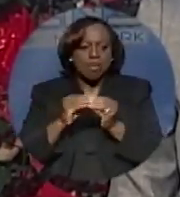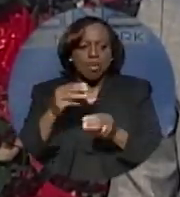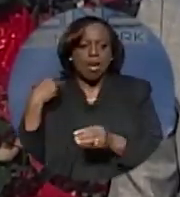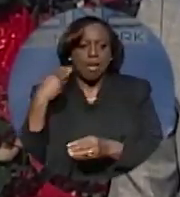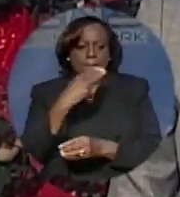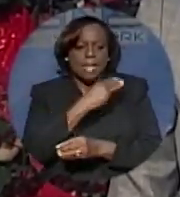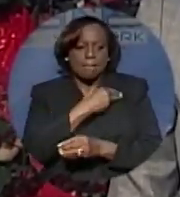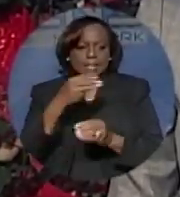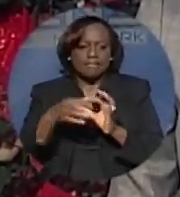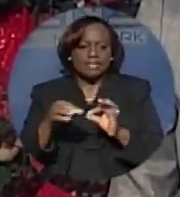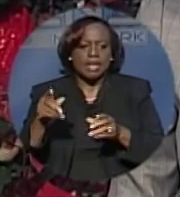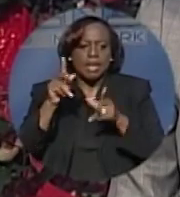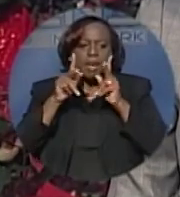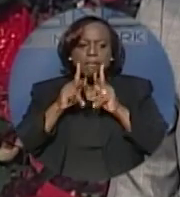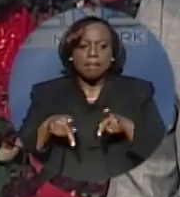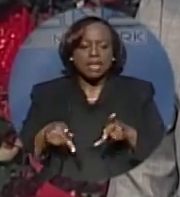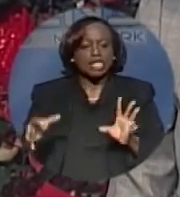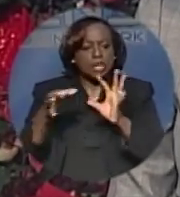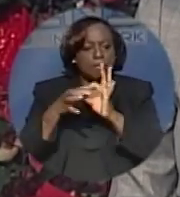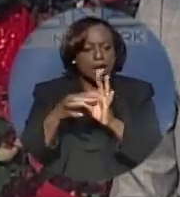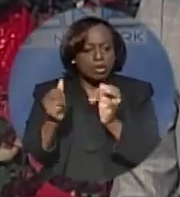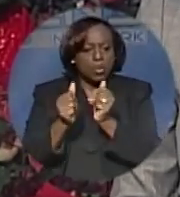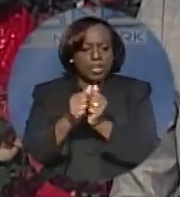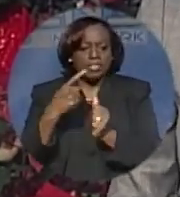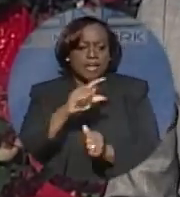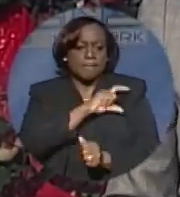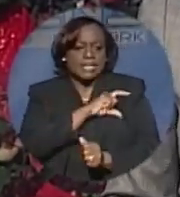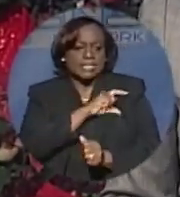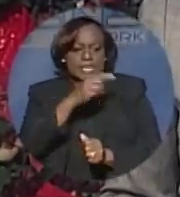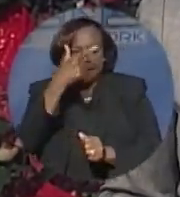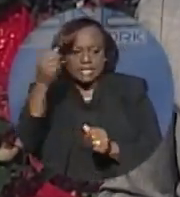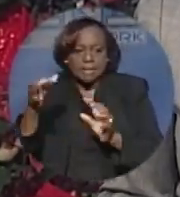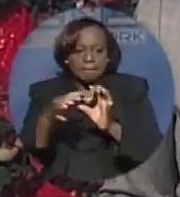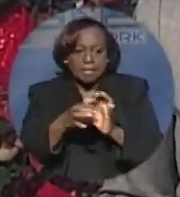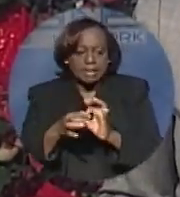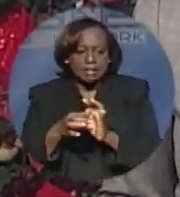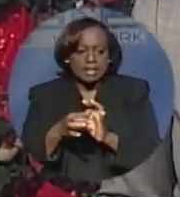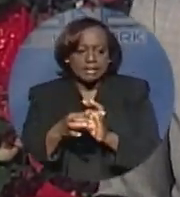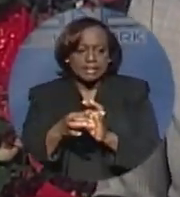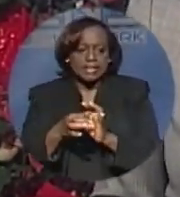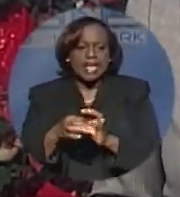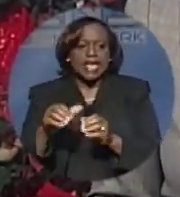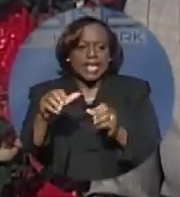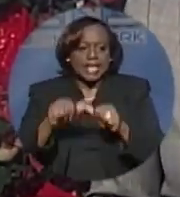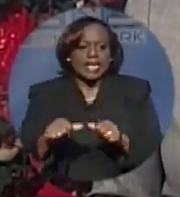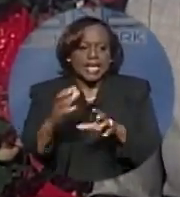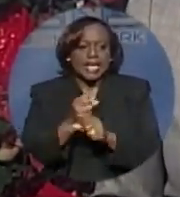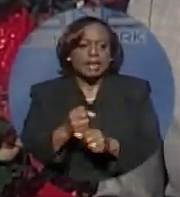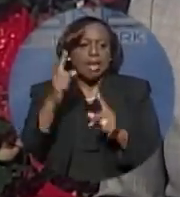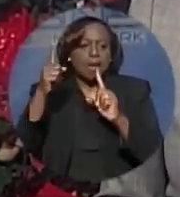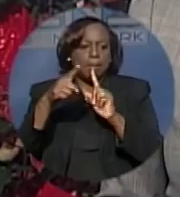partner with the police, saying it's the collaborative effort which helps to yield those positive results.